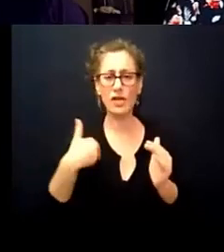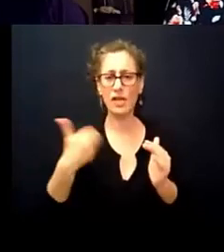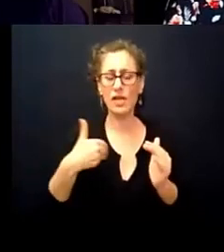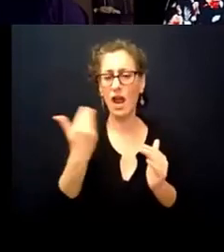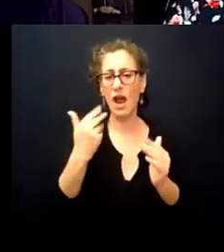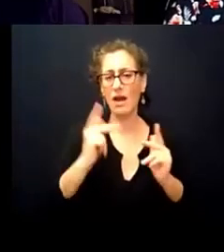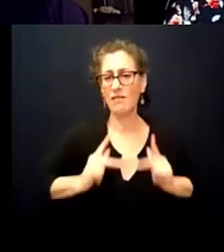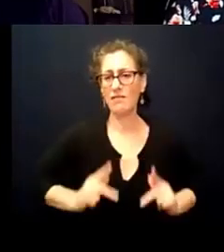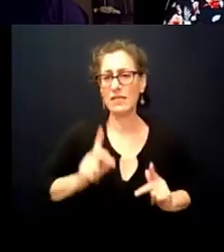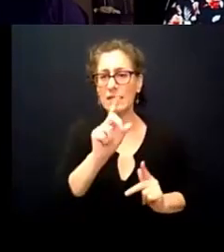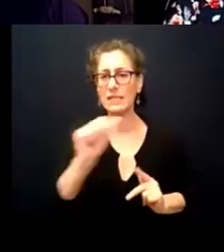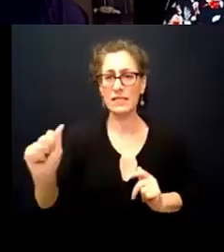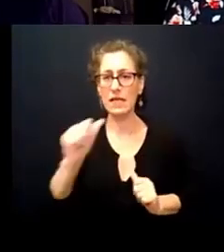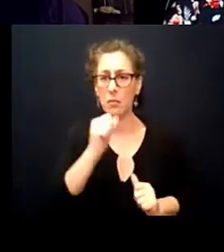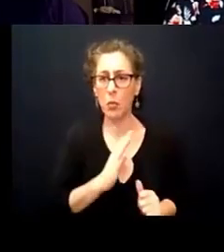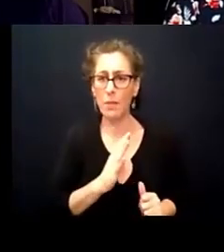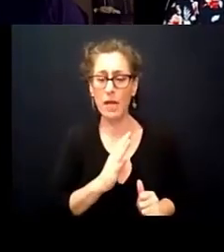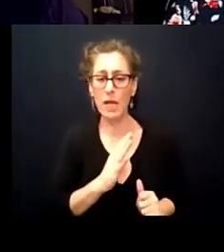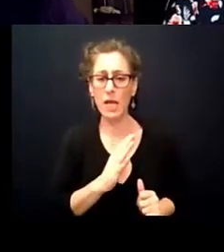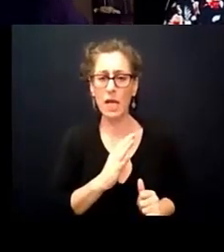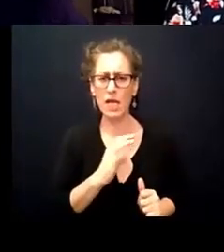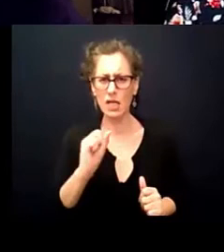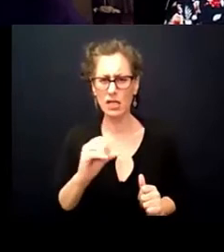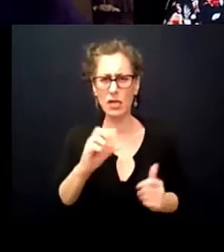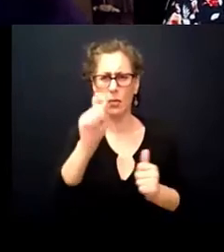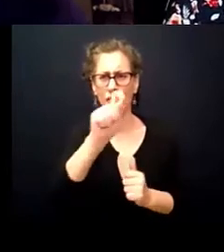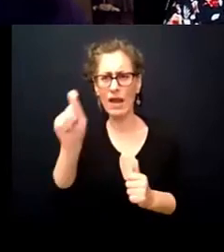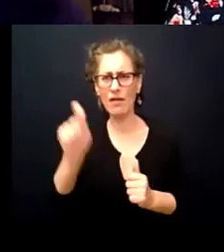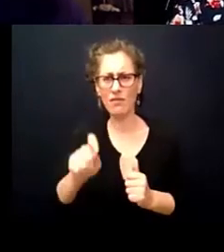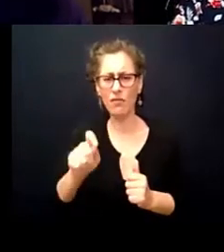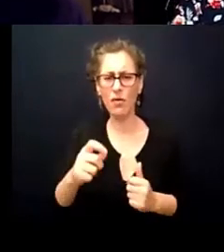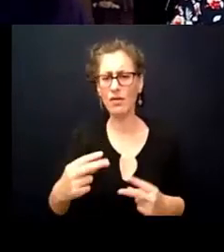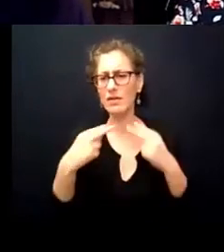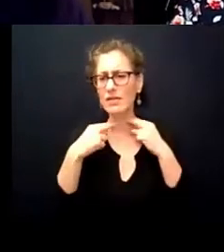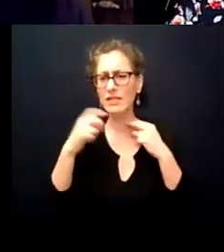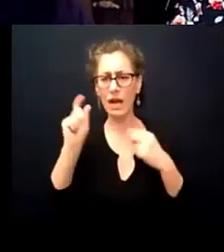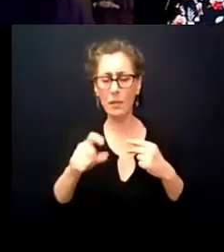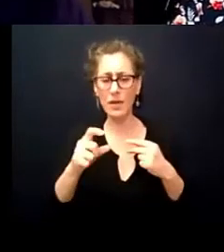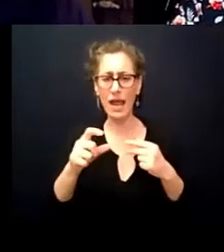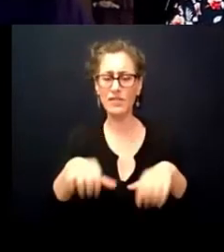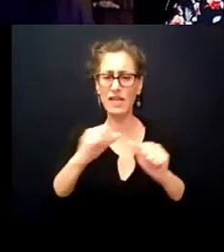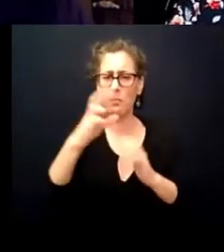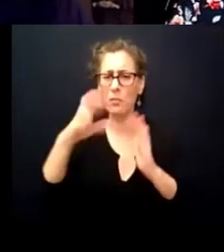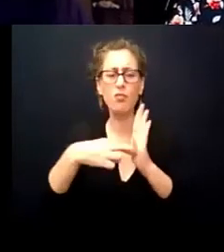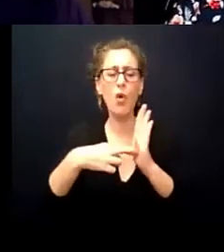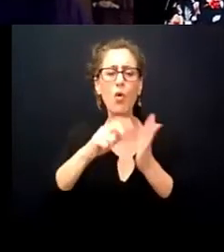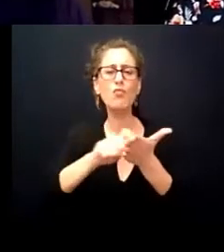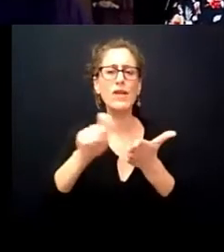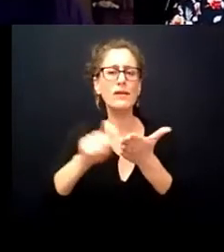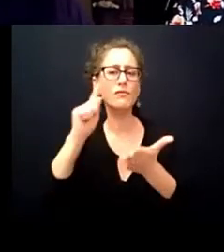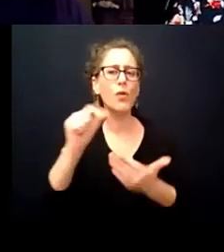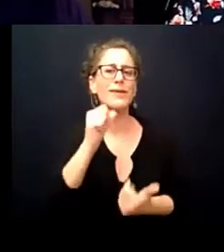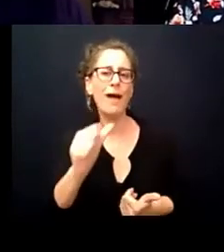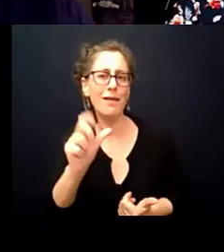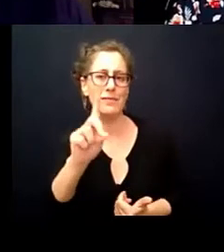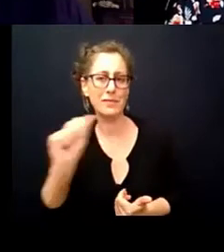physically disabled woman. So I would have to play outside of, a role written for a non-disabled